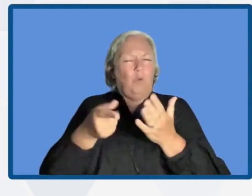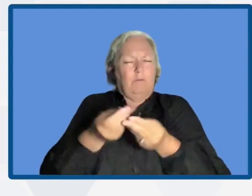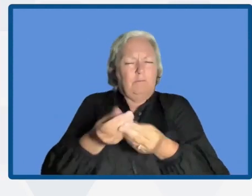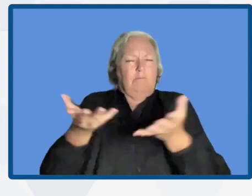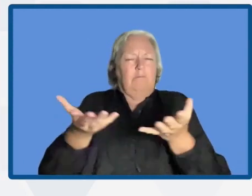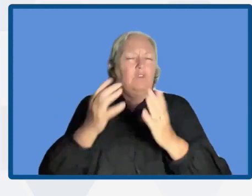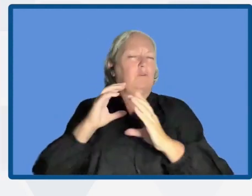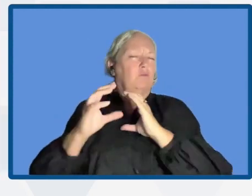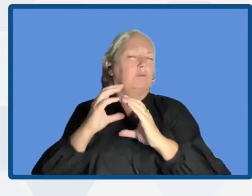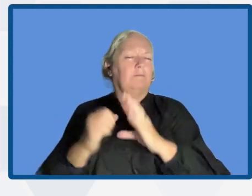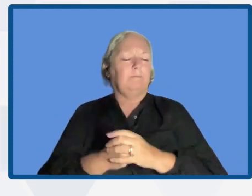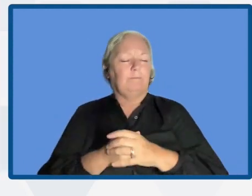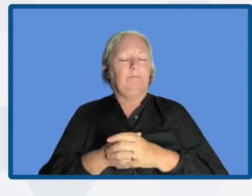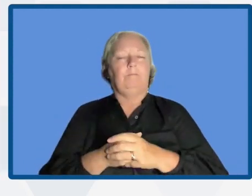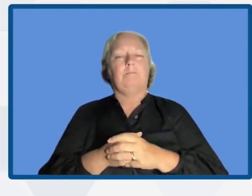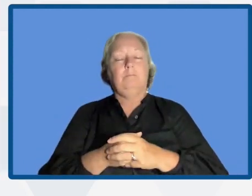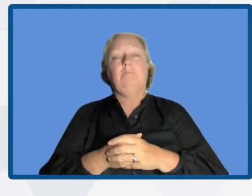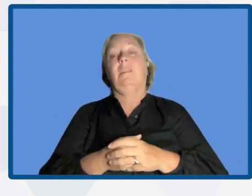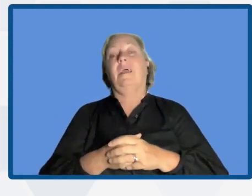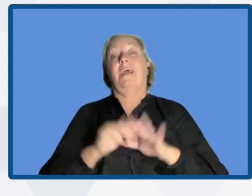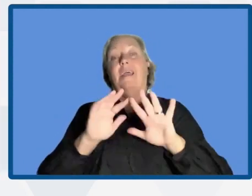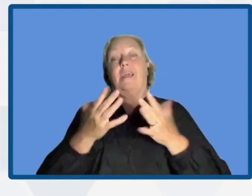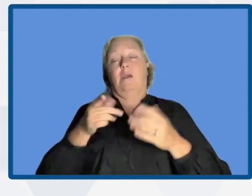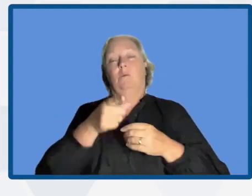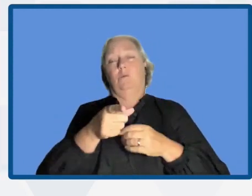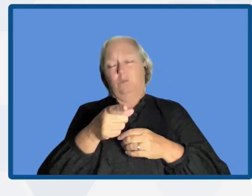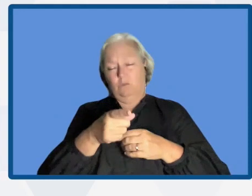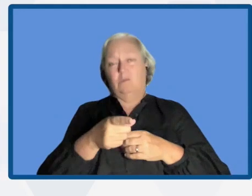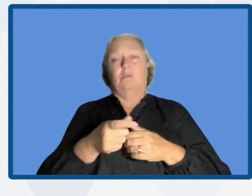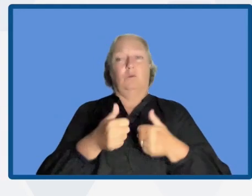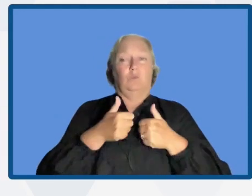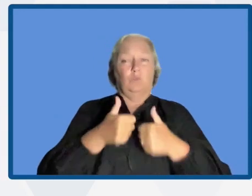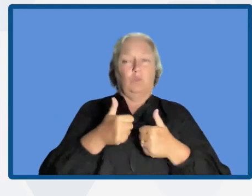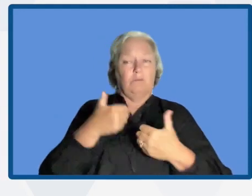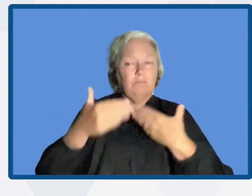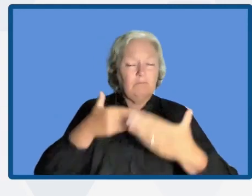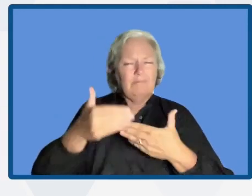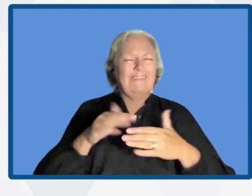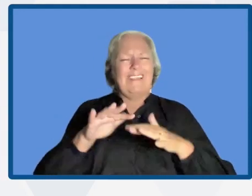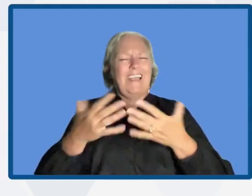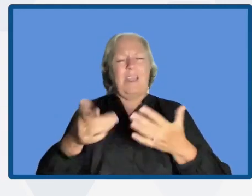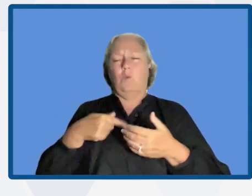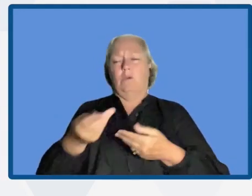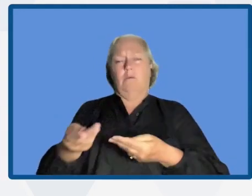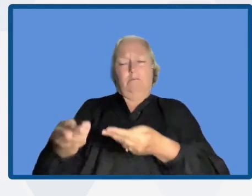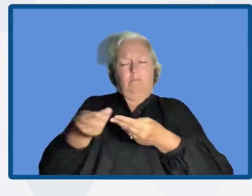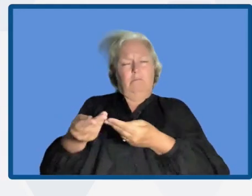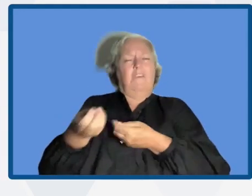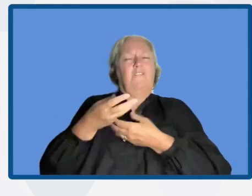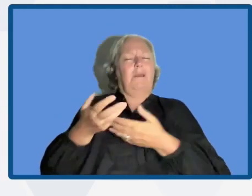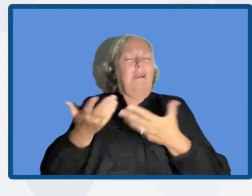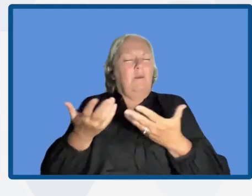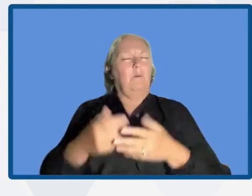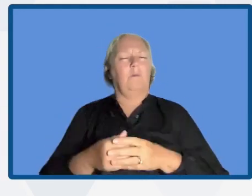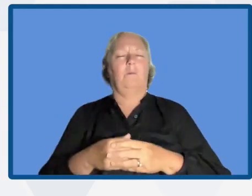how do we keep the same level of effectiveness, and how do we receive the information? Well, this